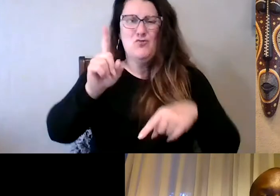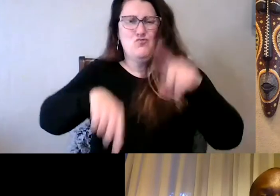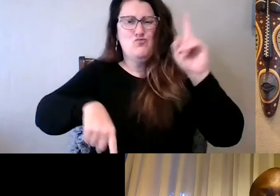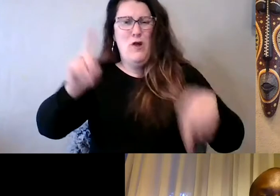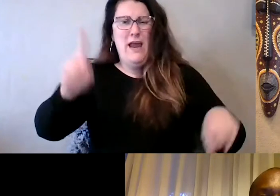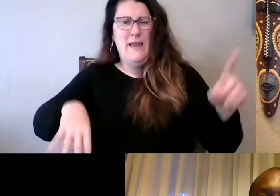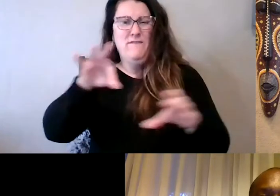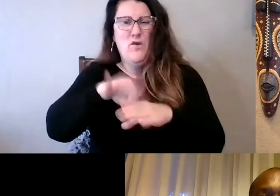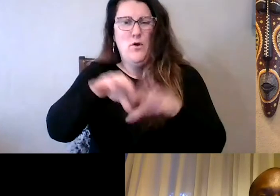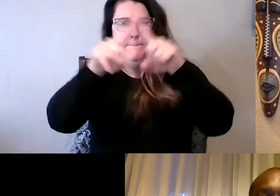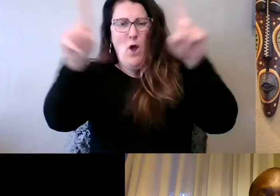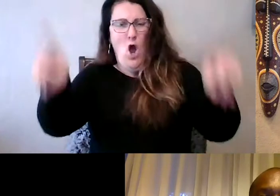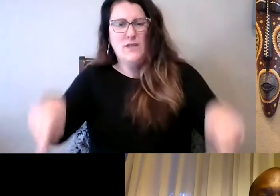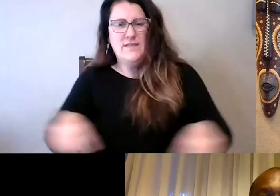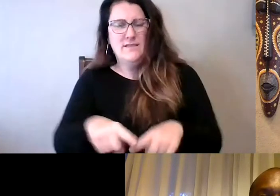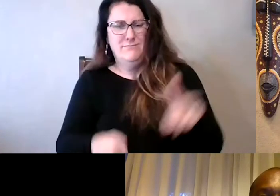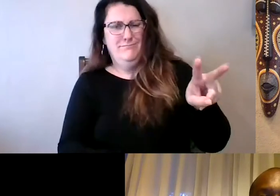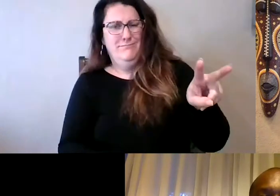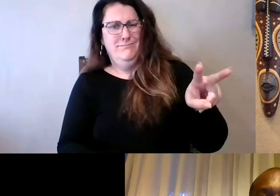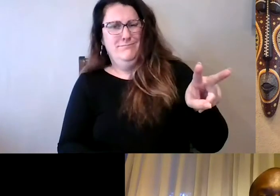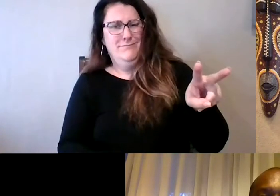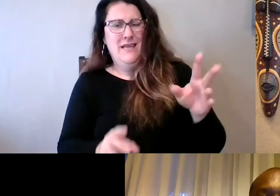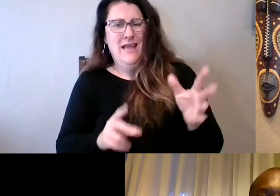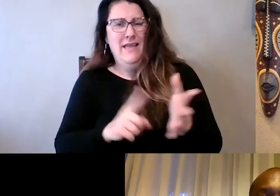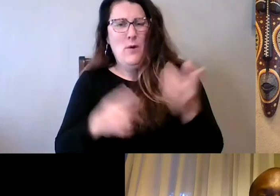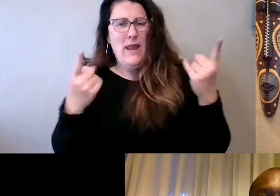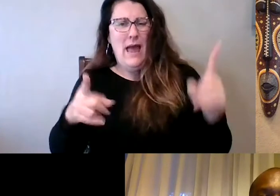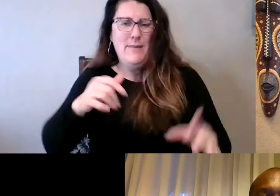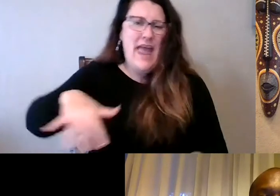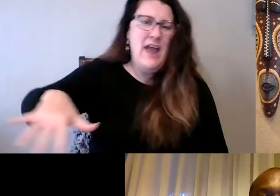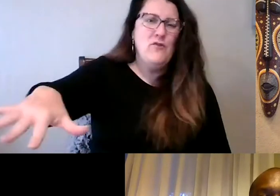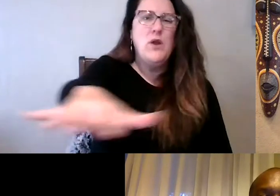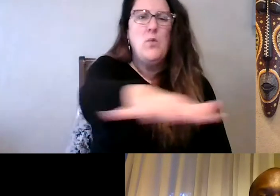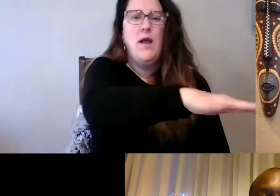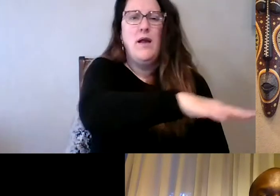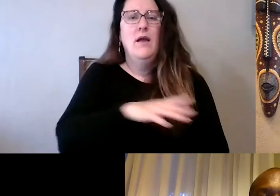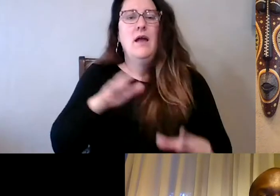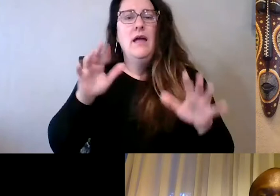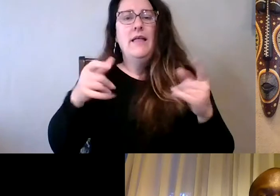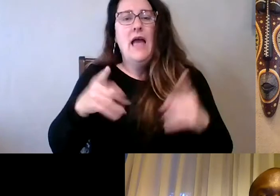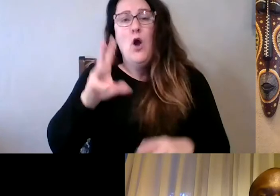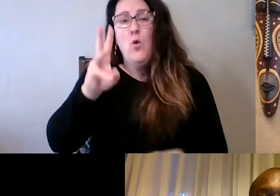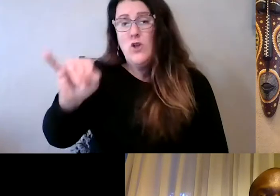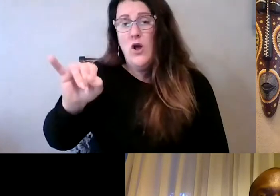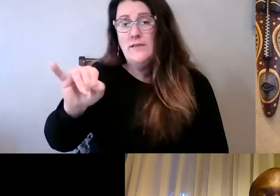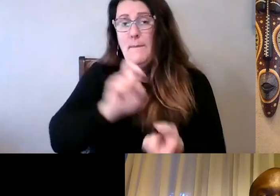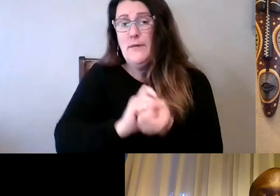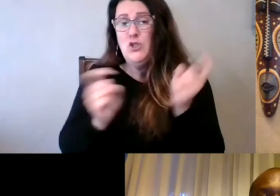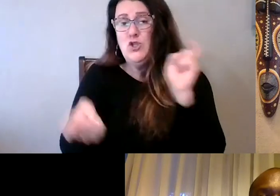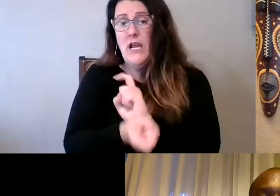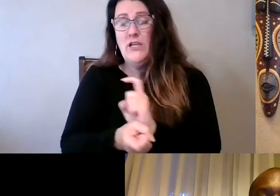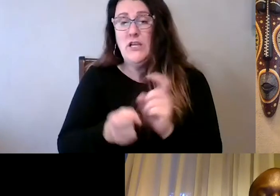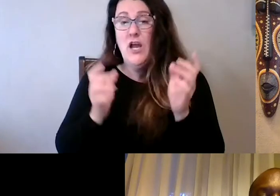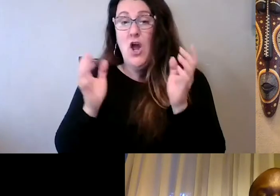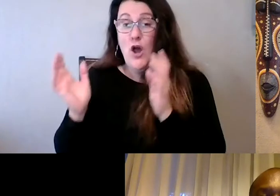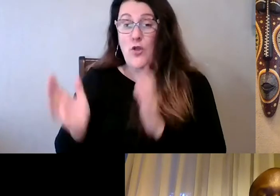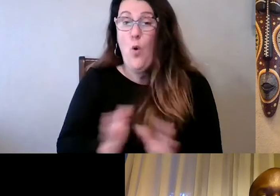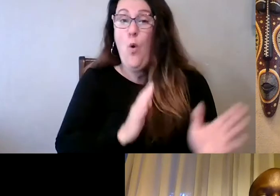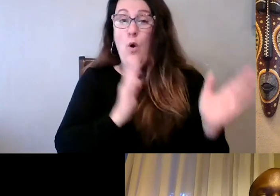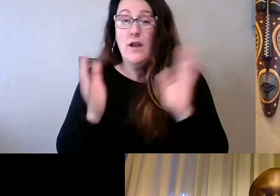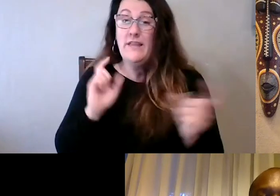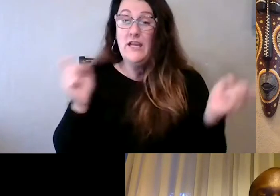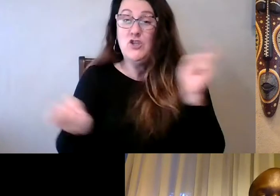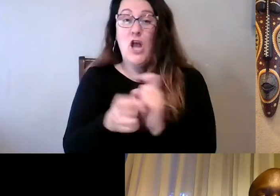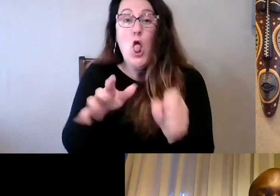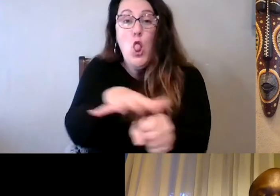like, what would be happening everywhere. So that's what was happening in Wisconsin, but changing the organizing that changed the